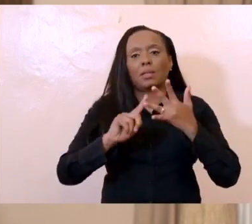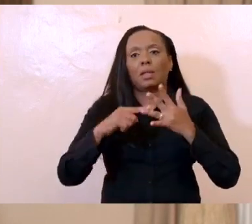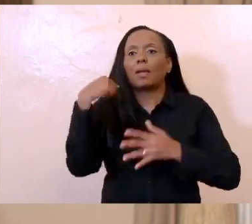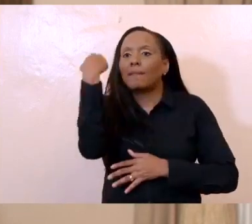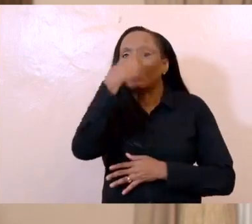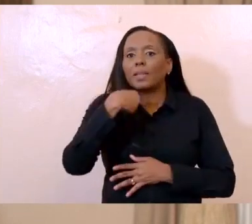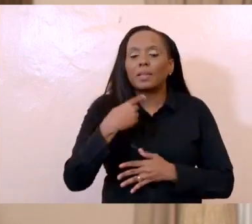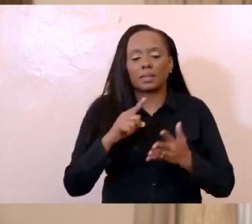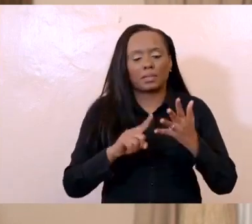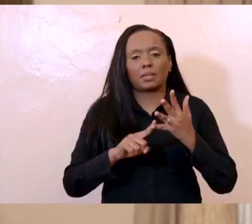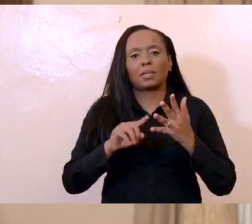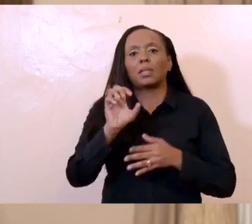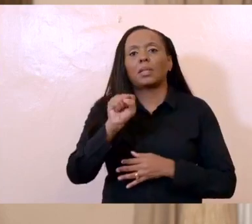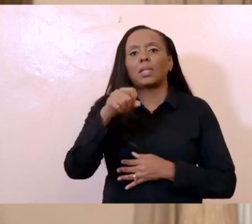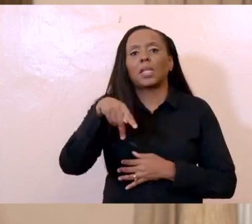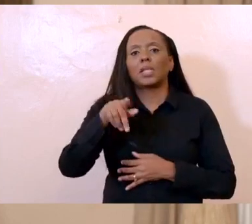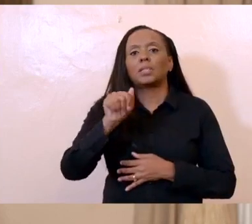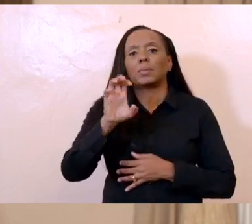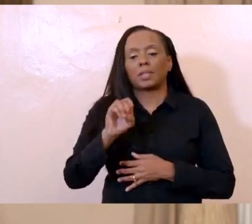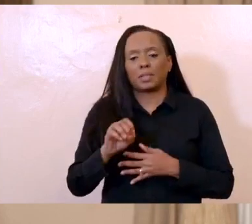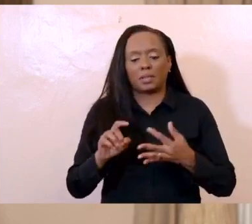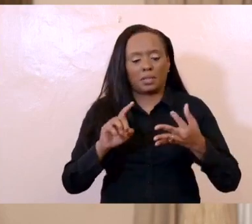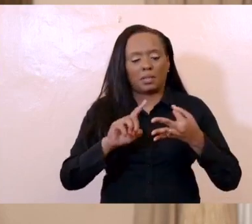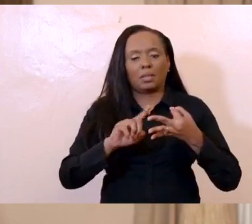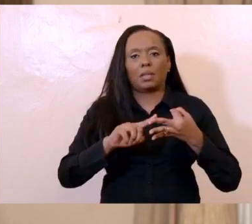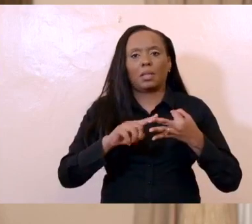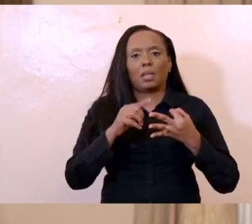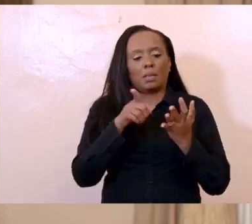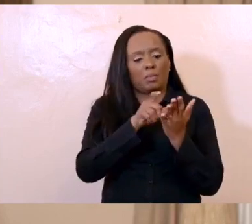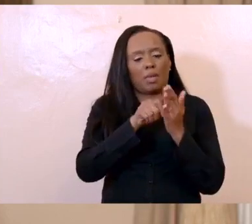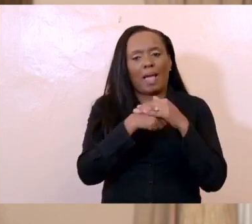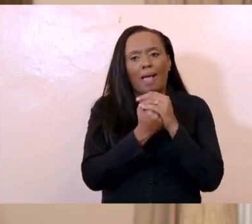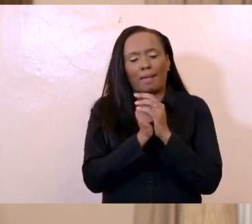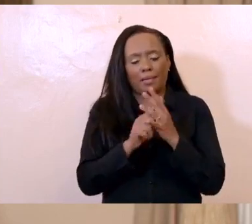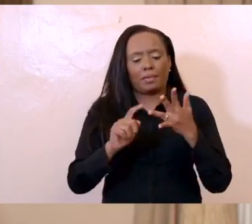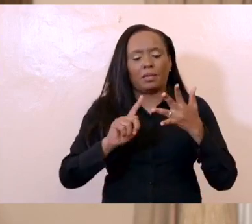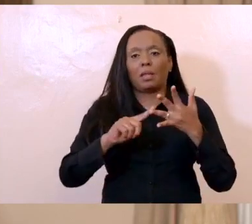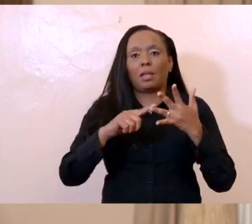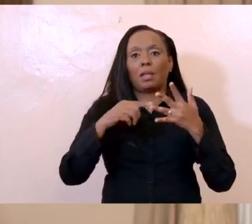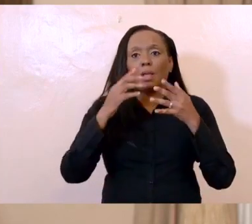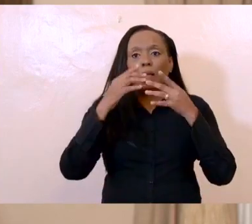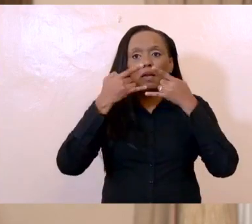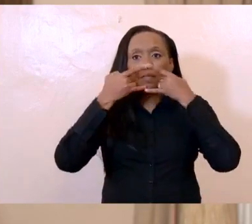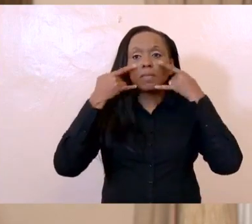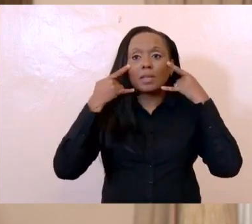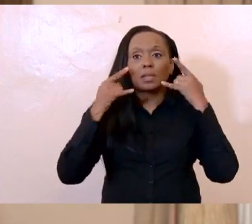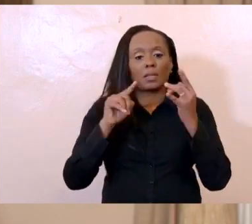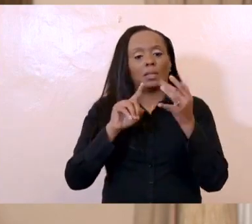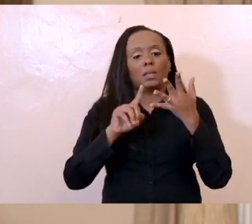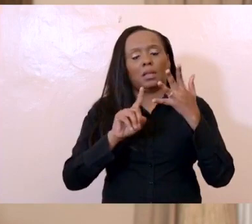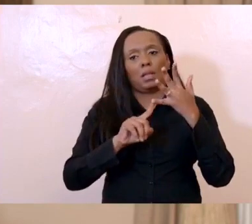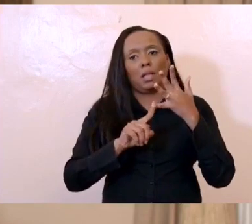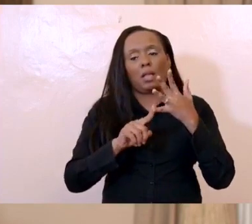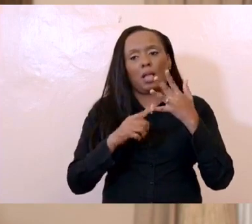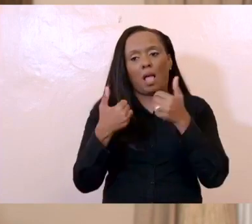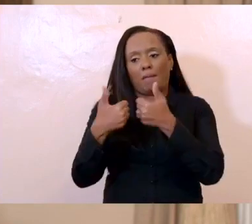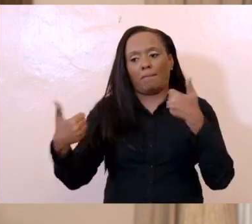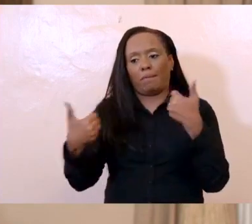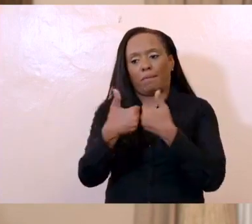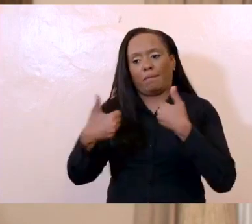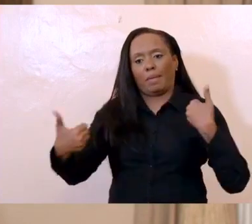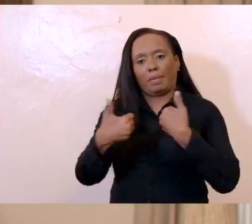space. Good hand hygiene, wear a face mask, and physical or social distancing, imperative in breaking